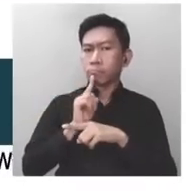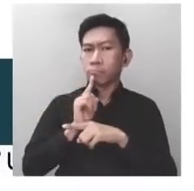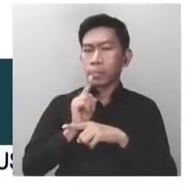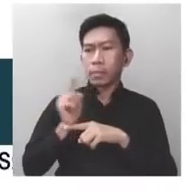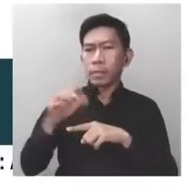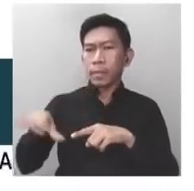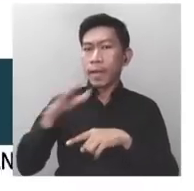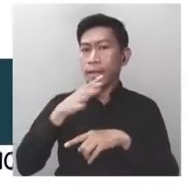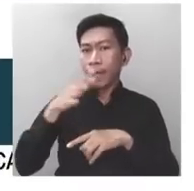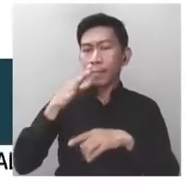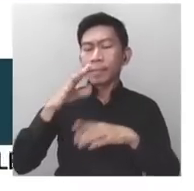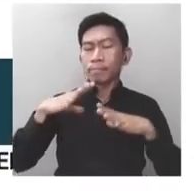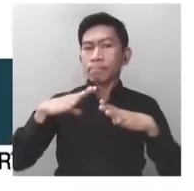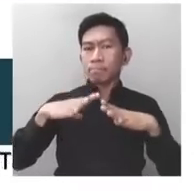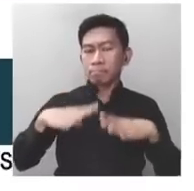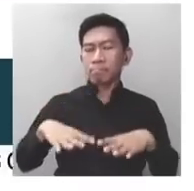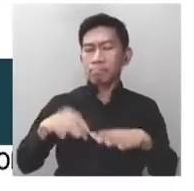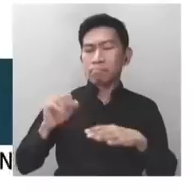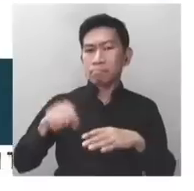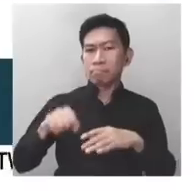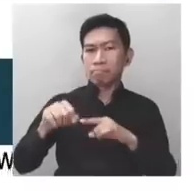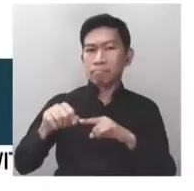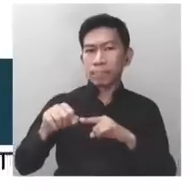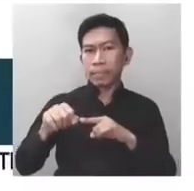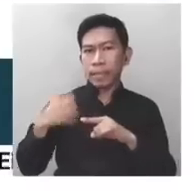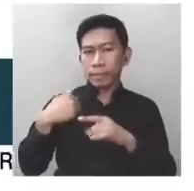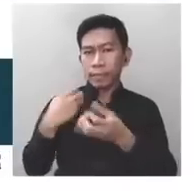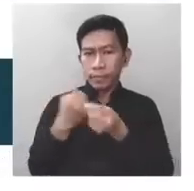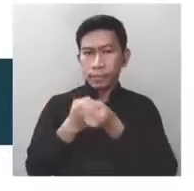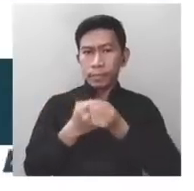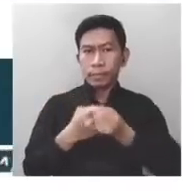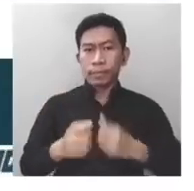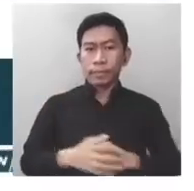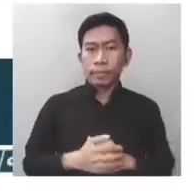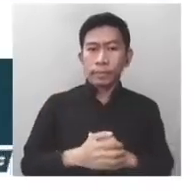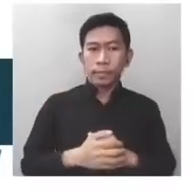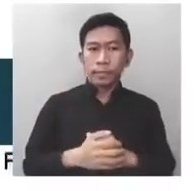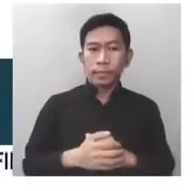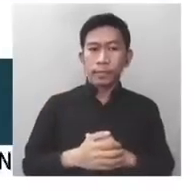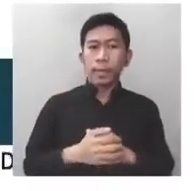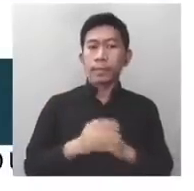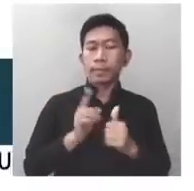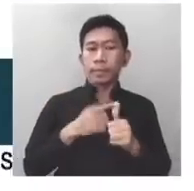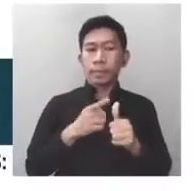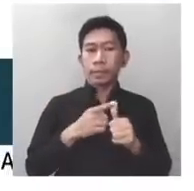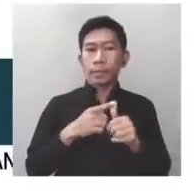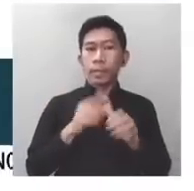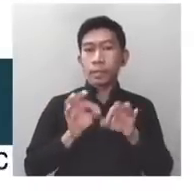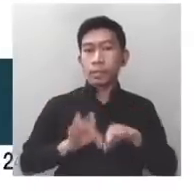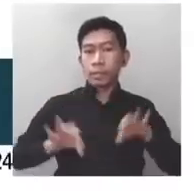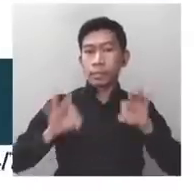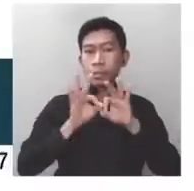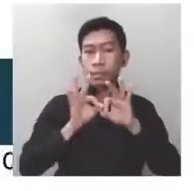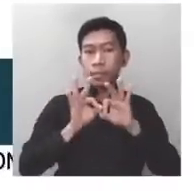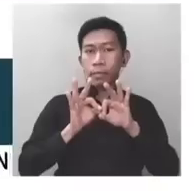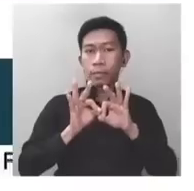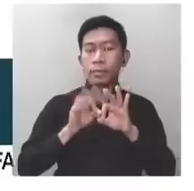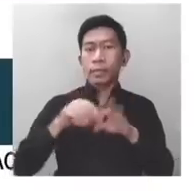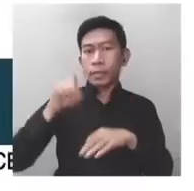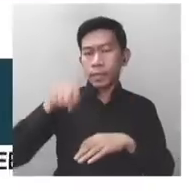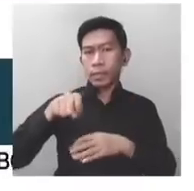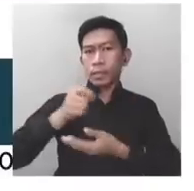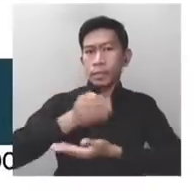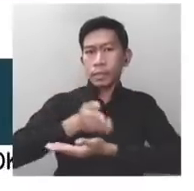that first and foremost, it is very important that we need to enhance